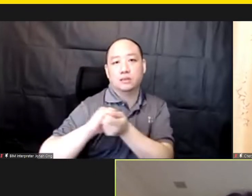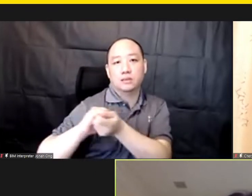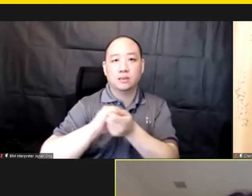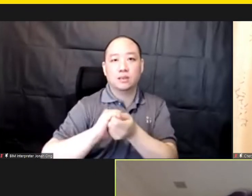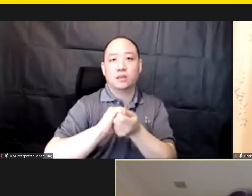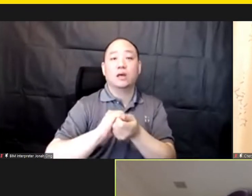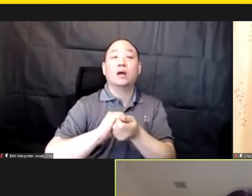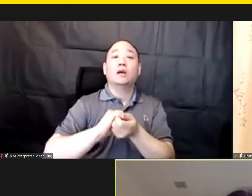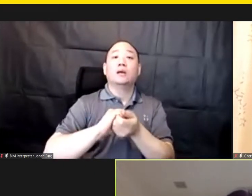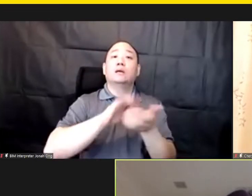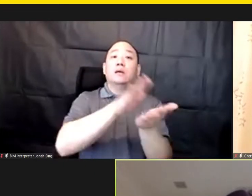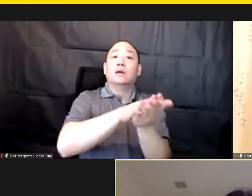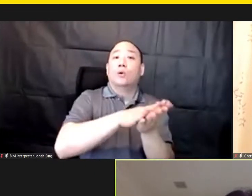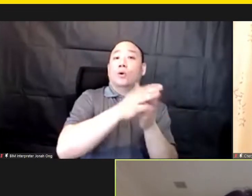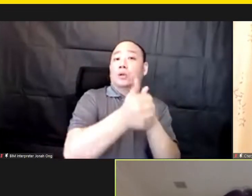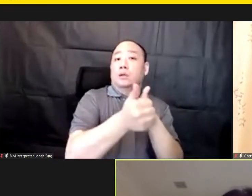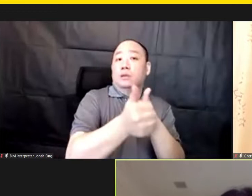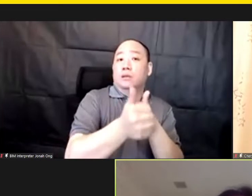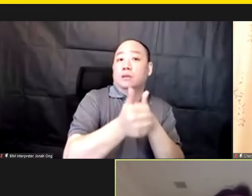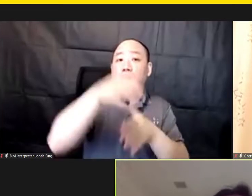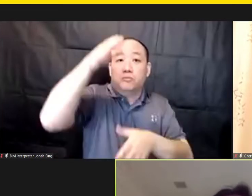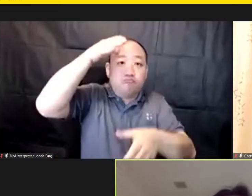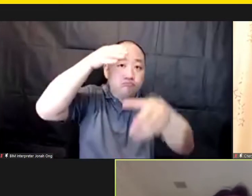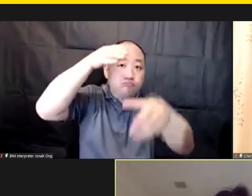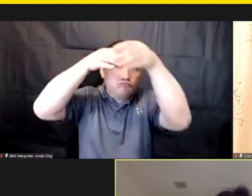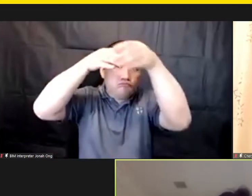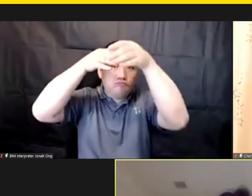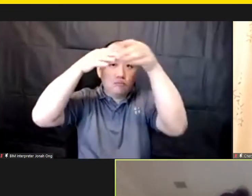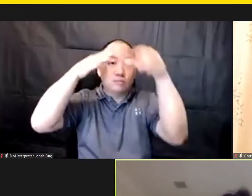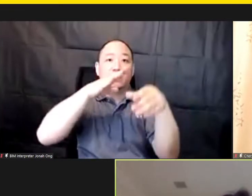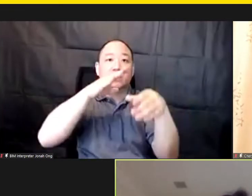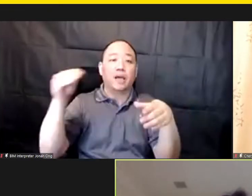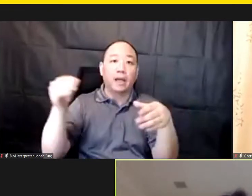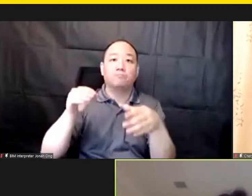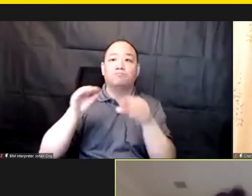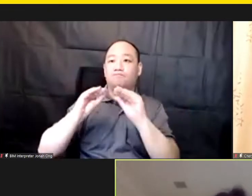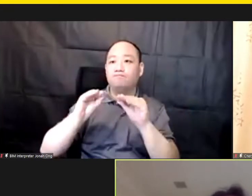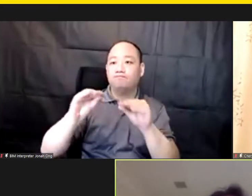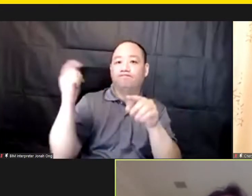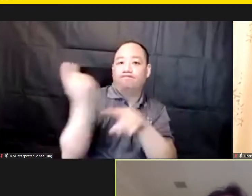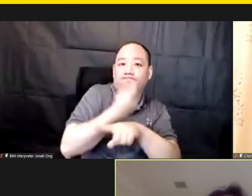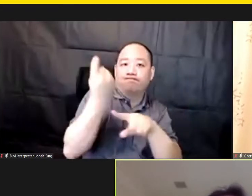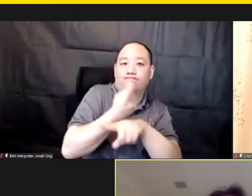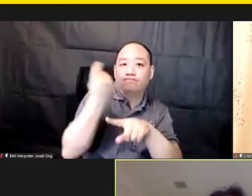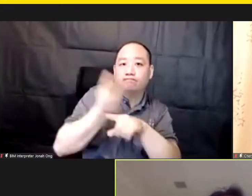motivation, and uplifting the teacher profession. So I think as youth, obviously we do want our